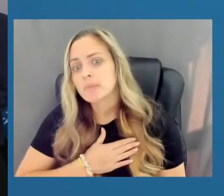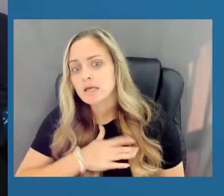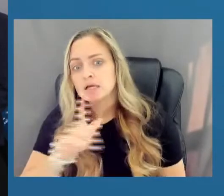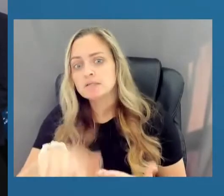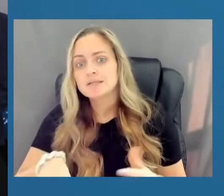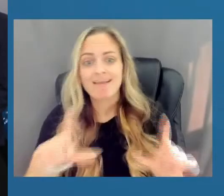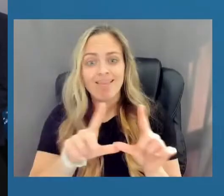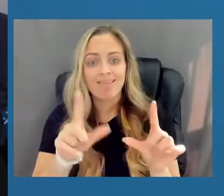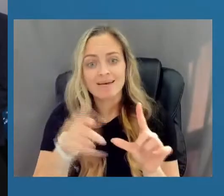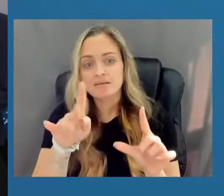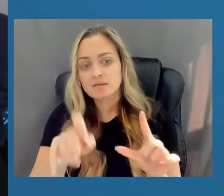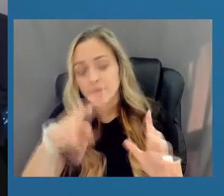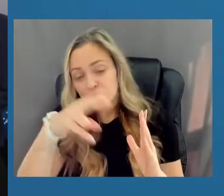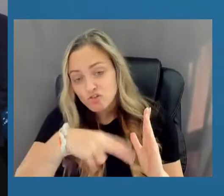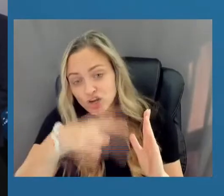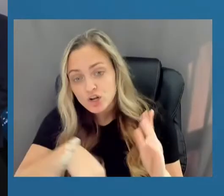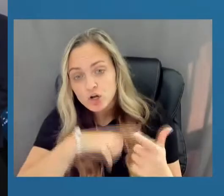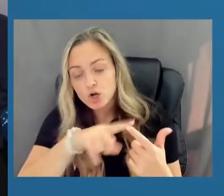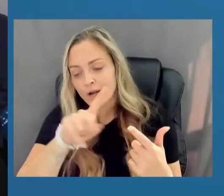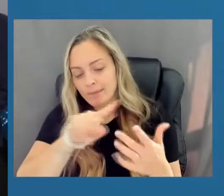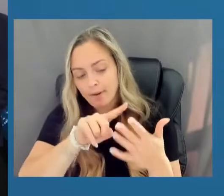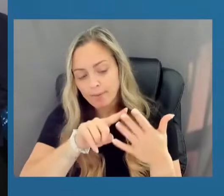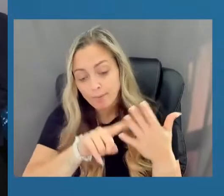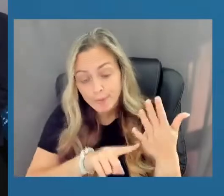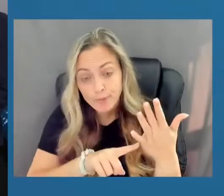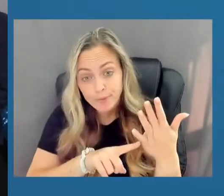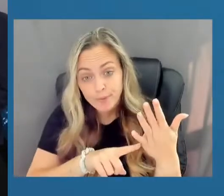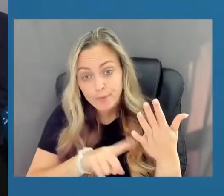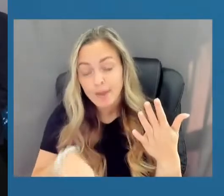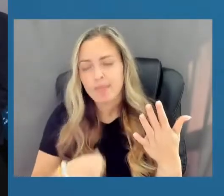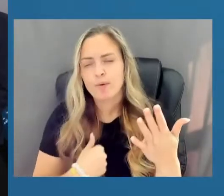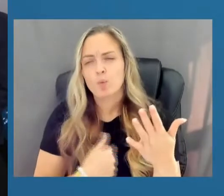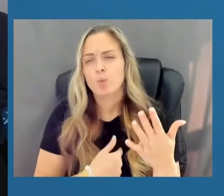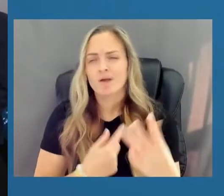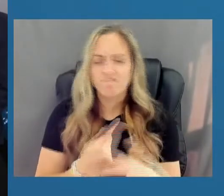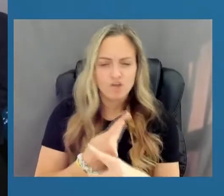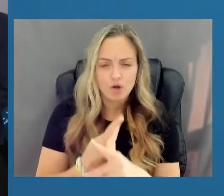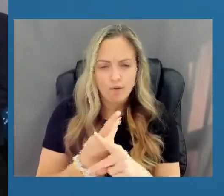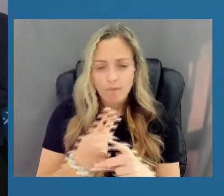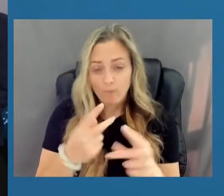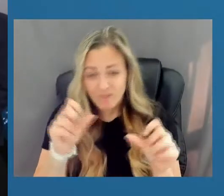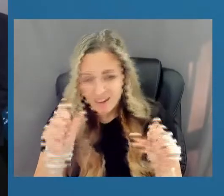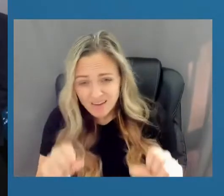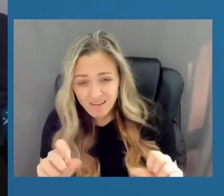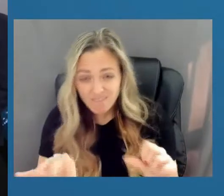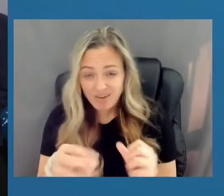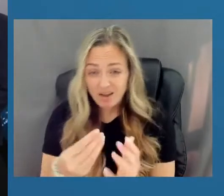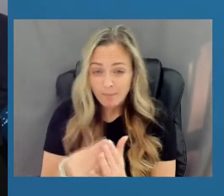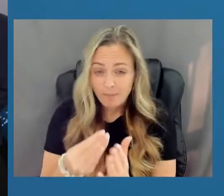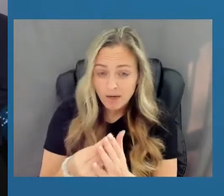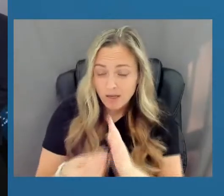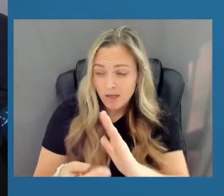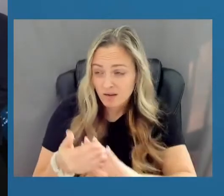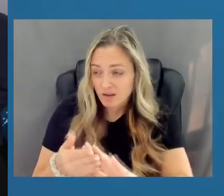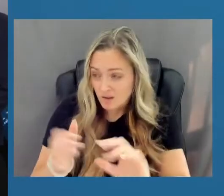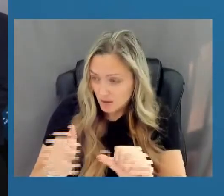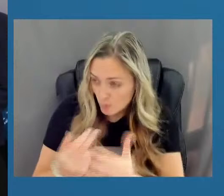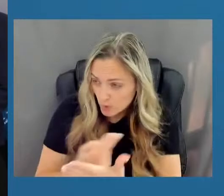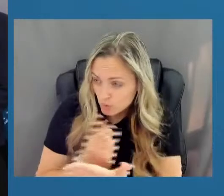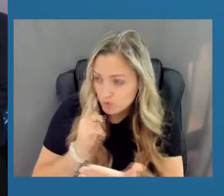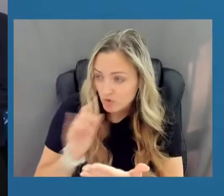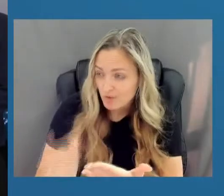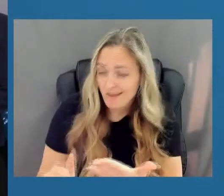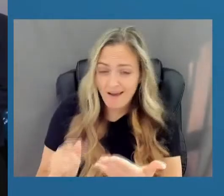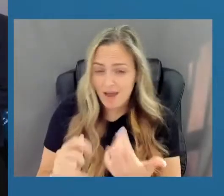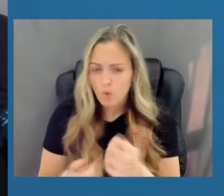plate reader, please, I need this. And then we would kind of try and figure out if we could find operating money or if we could find some capital